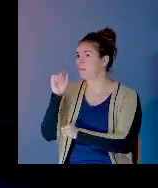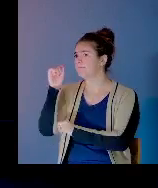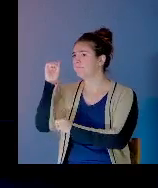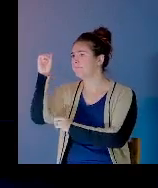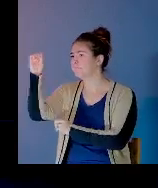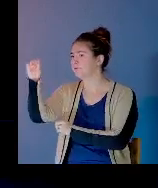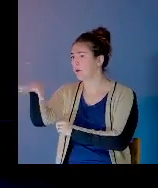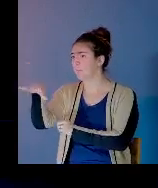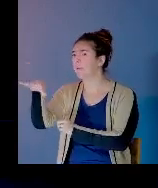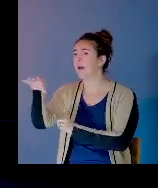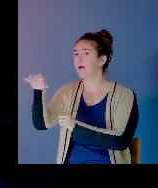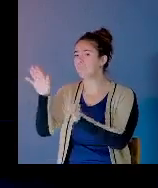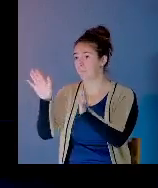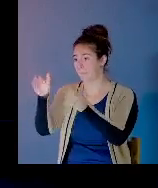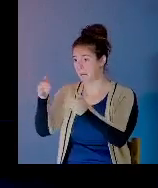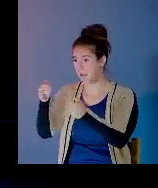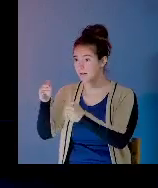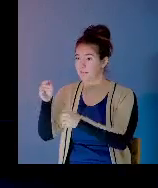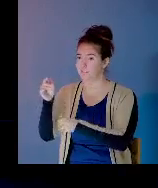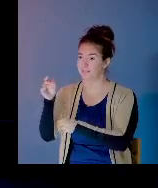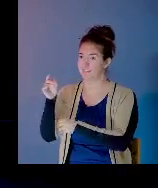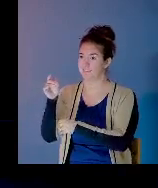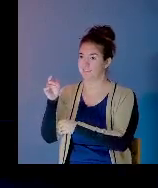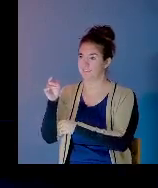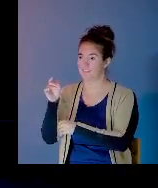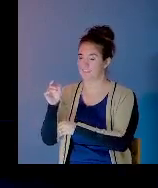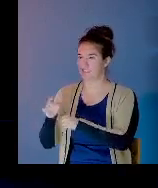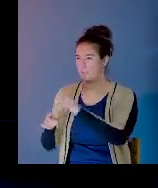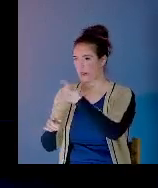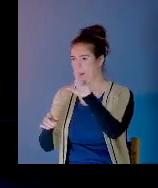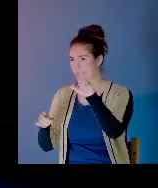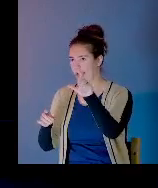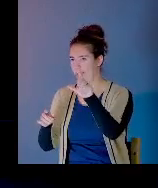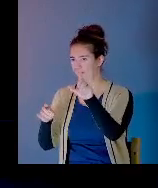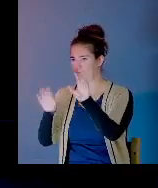the red chairs to the left on your way out.